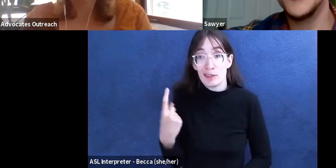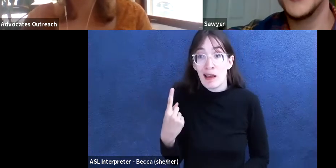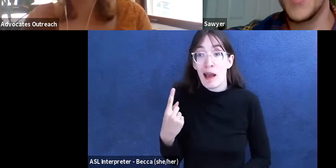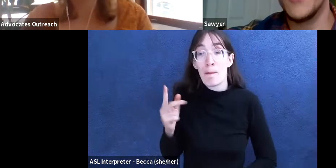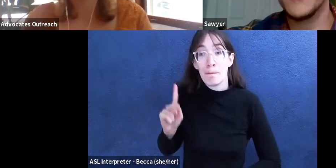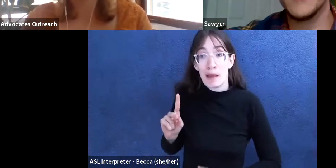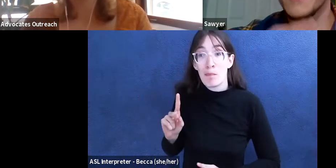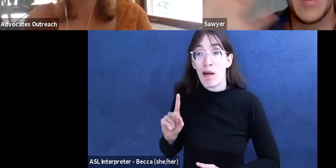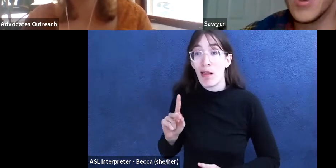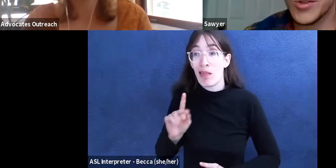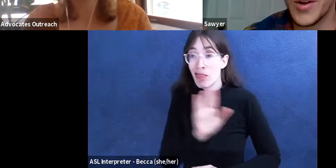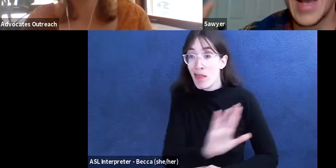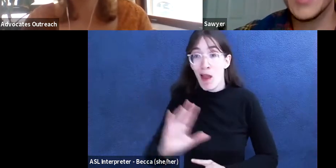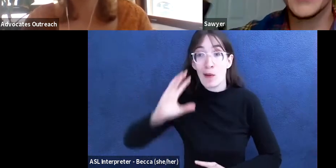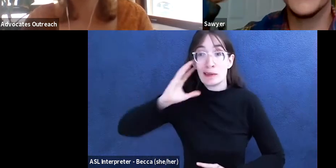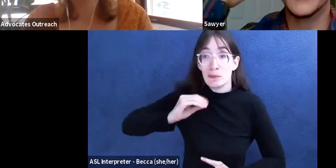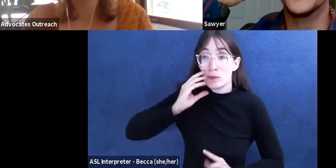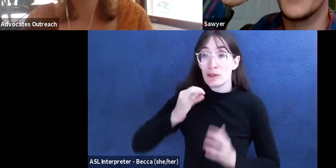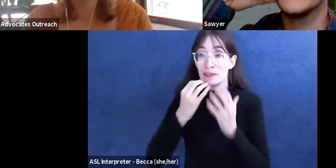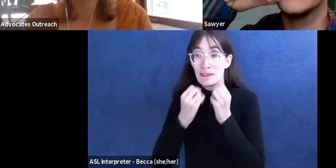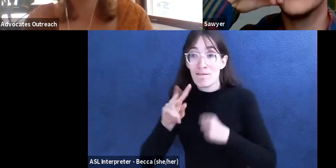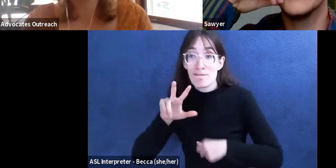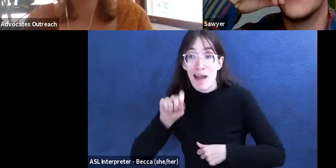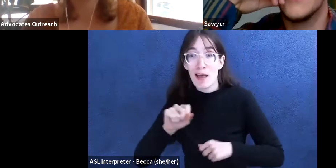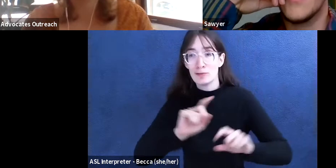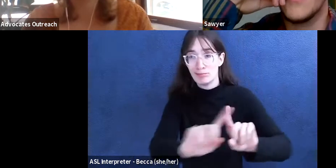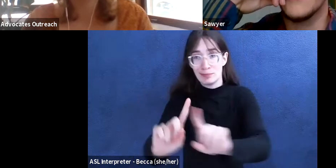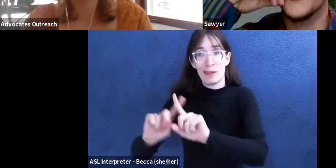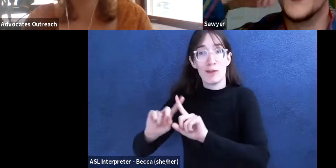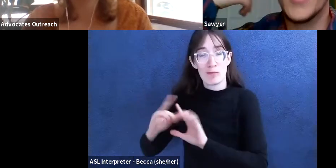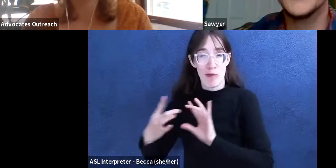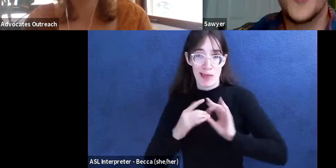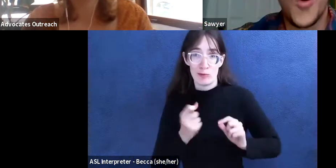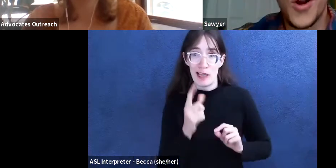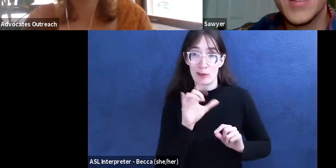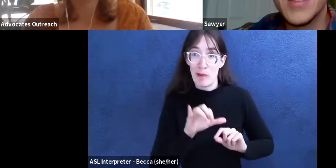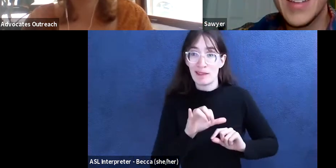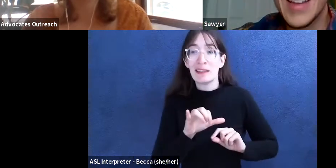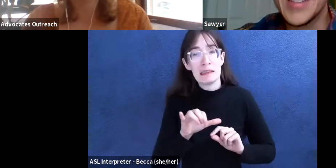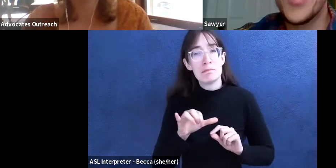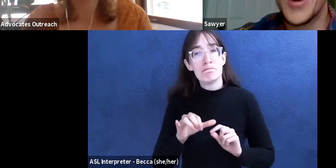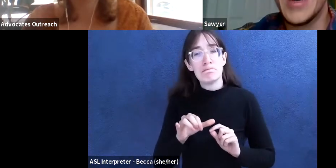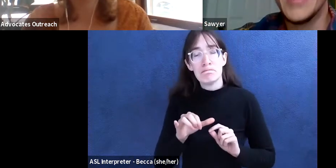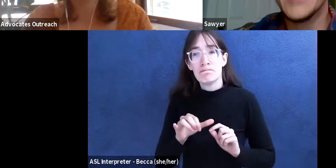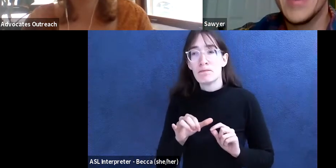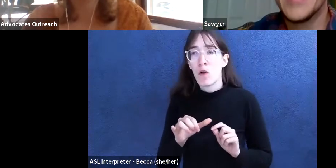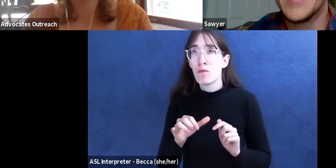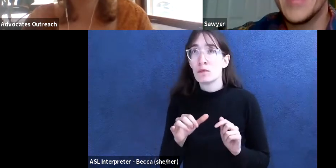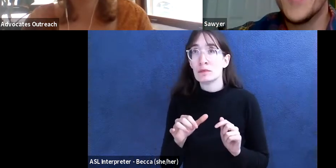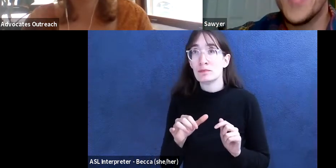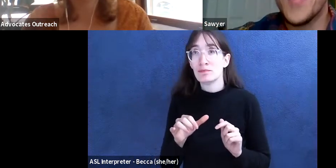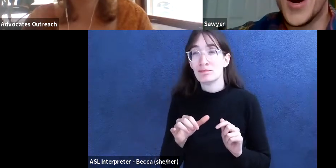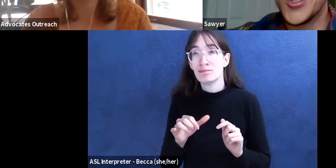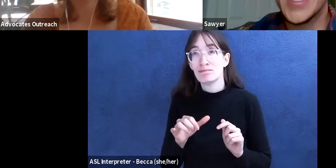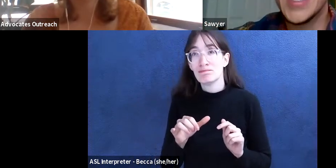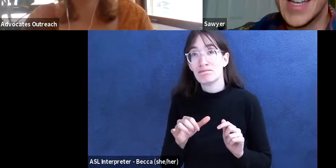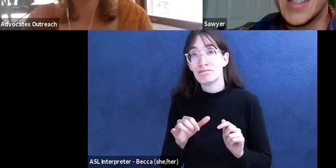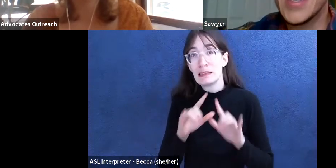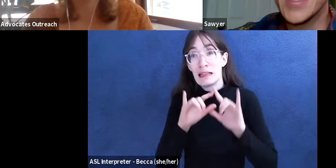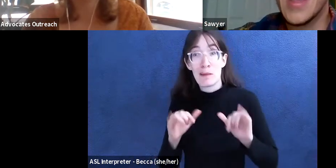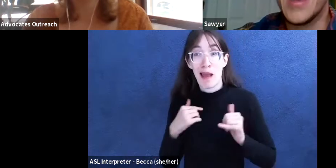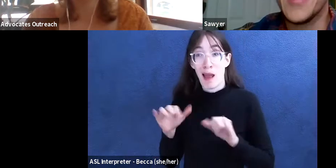or different kinds of relationships, like monogamy, being with just one person, or polyamory, like person having multiple